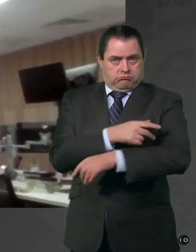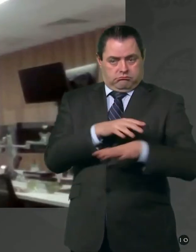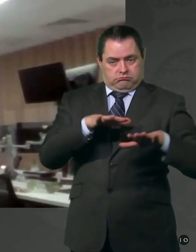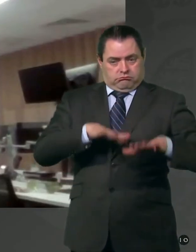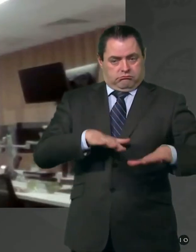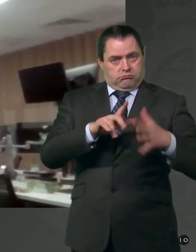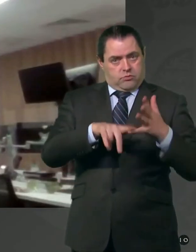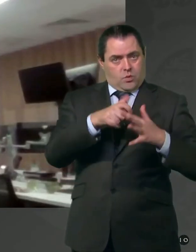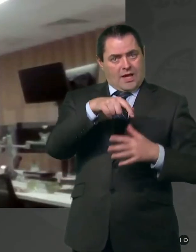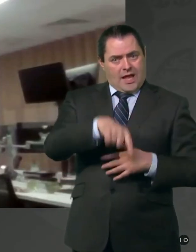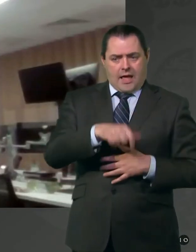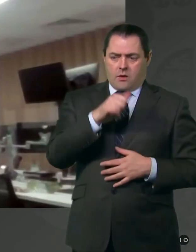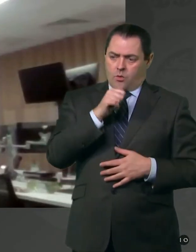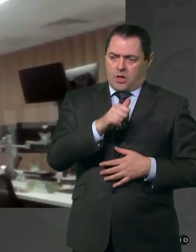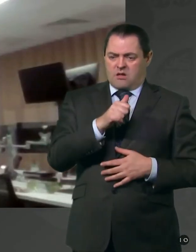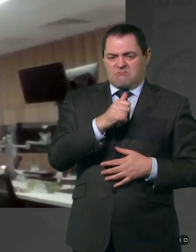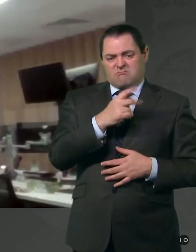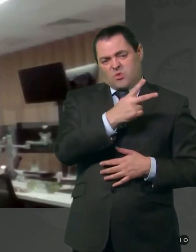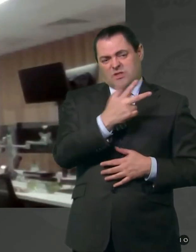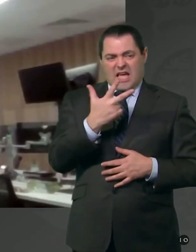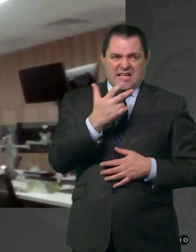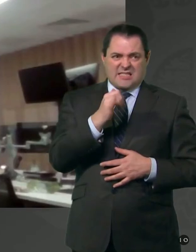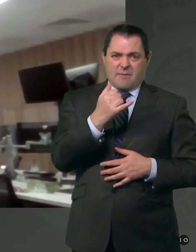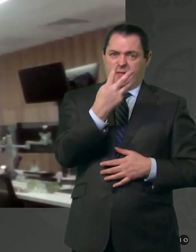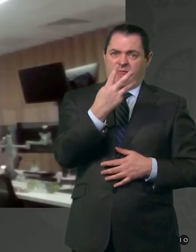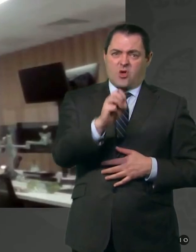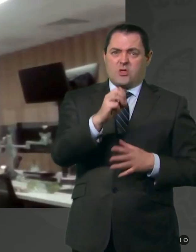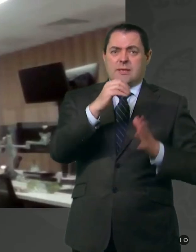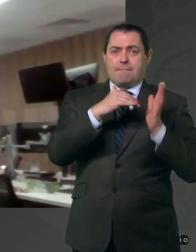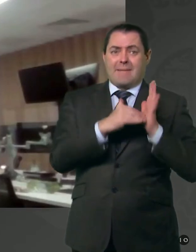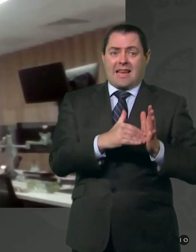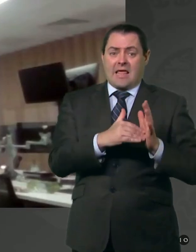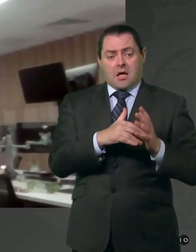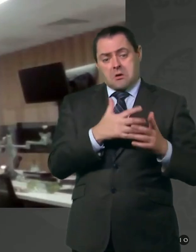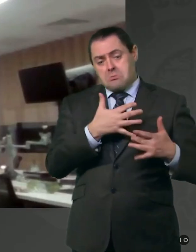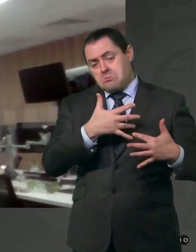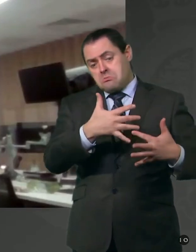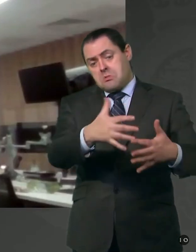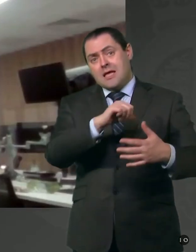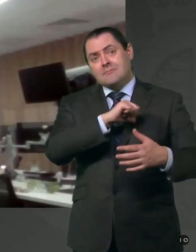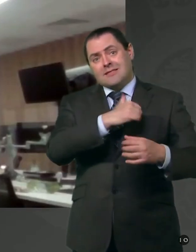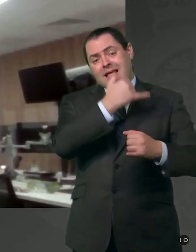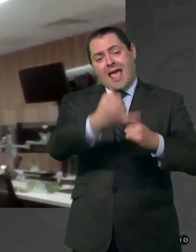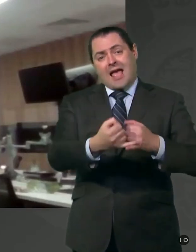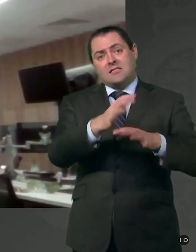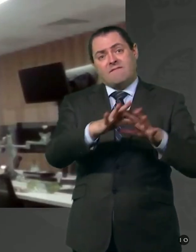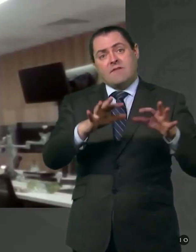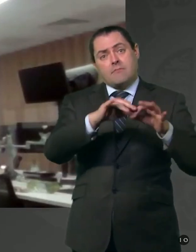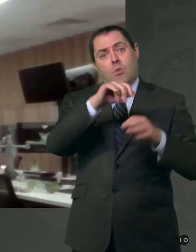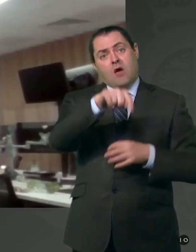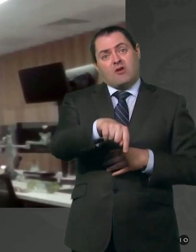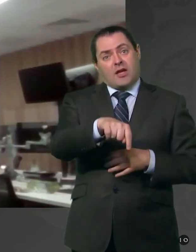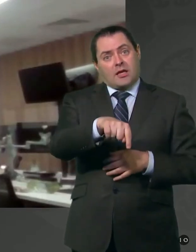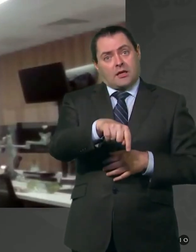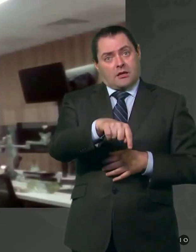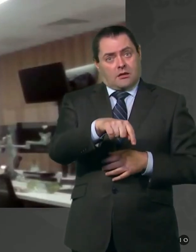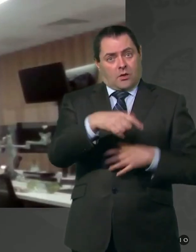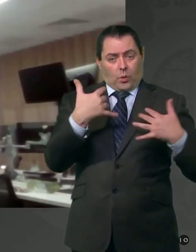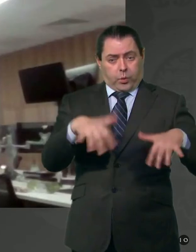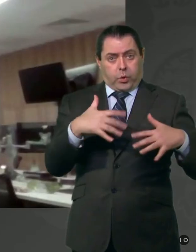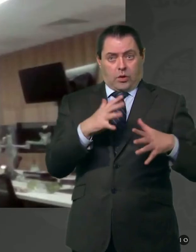30 million by the end of February, which would be enough for everyone over 50. Do you agree with